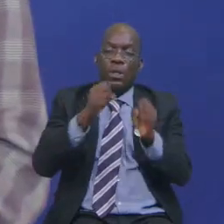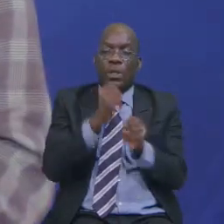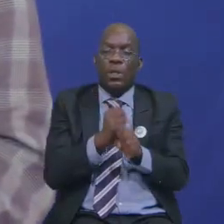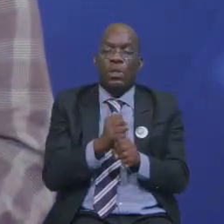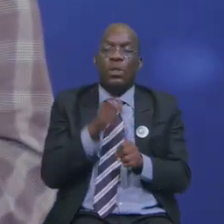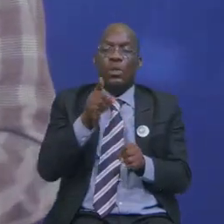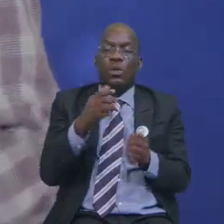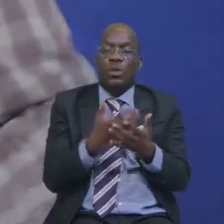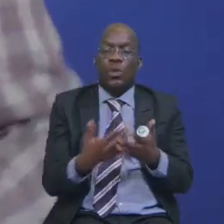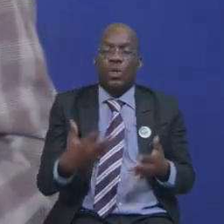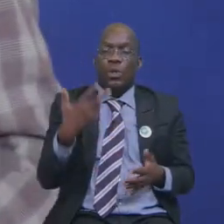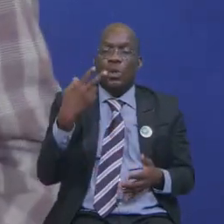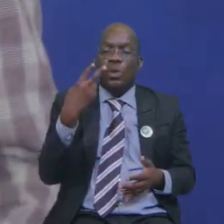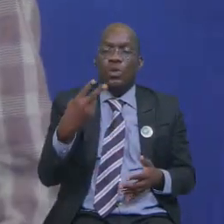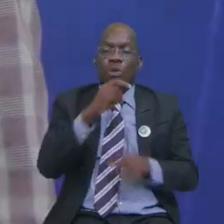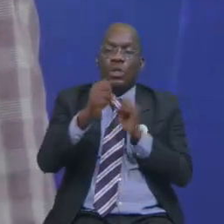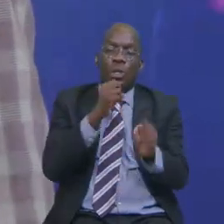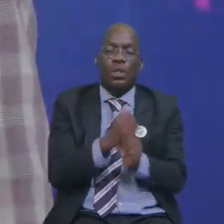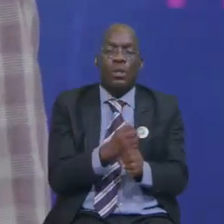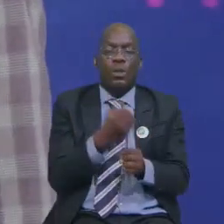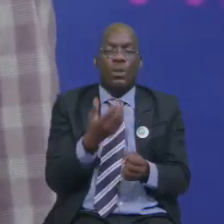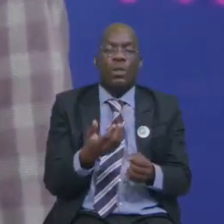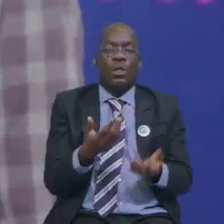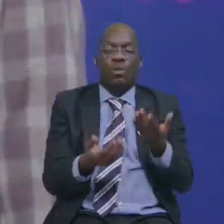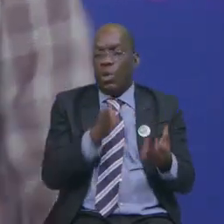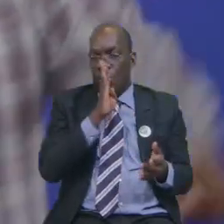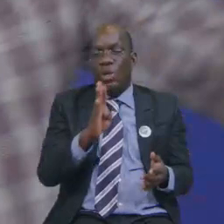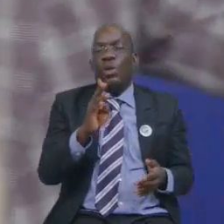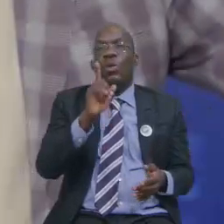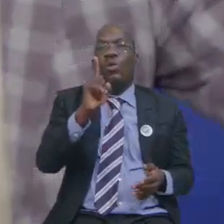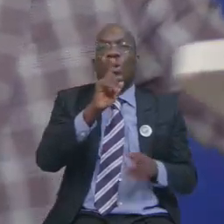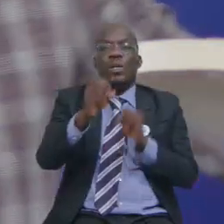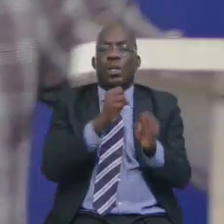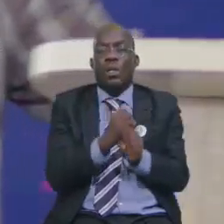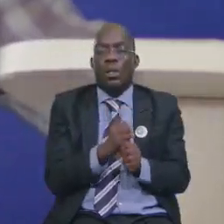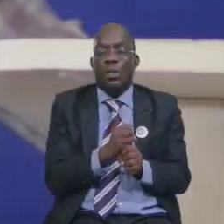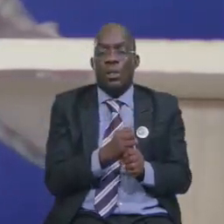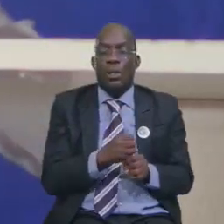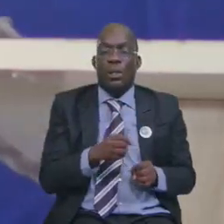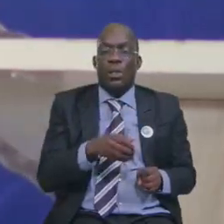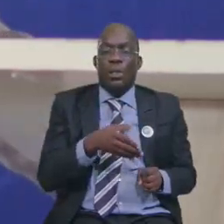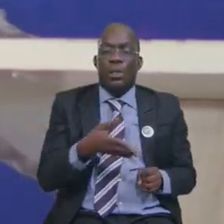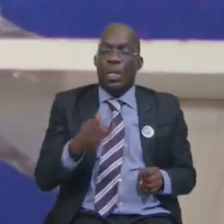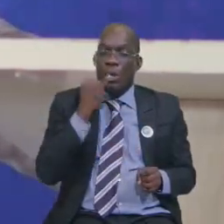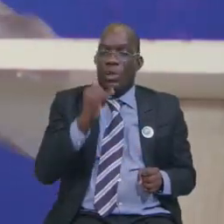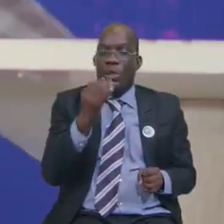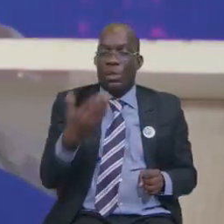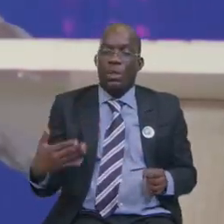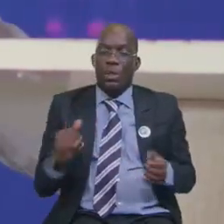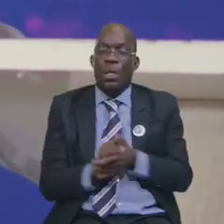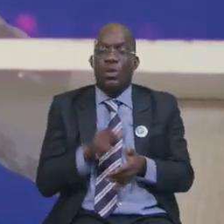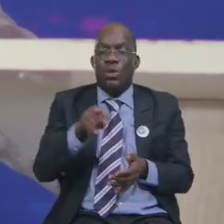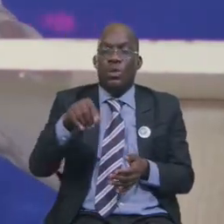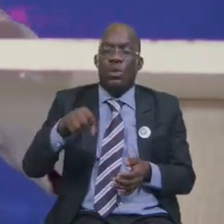2 years already. And it's not just saying it remains 1 year. It remains 1 year. No. The thing you are to do for those